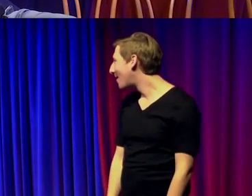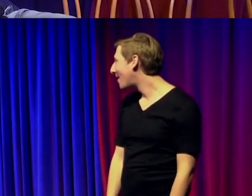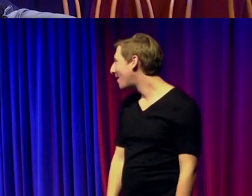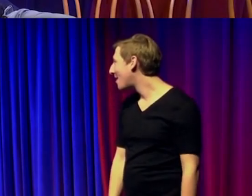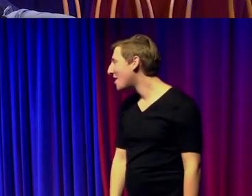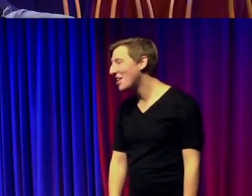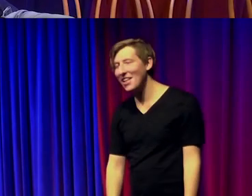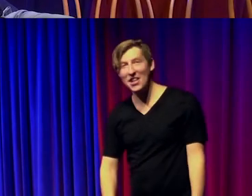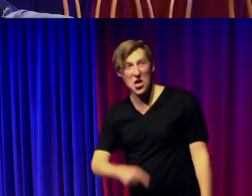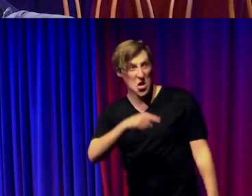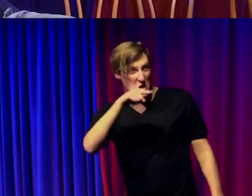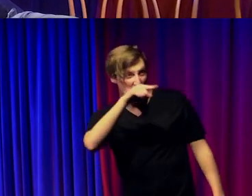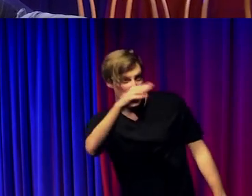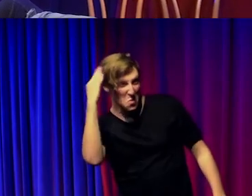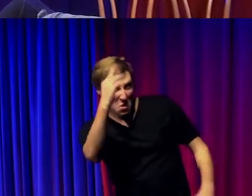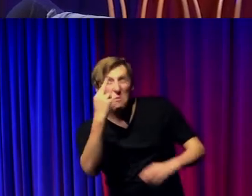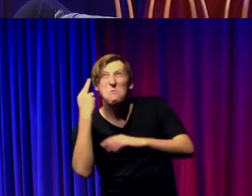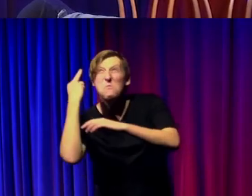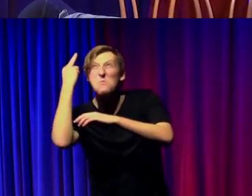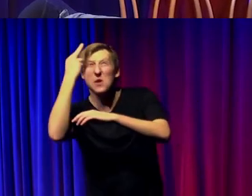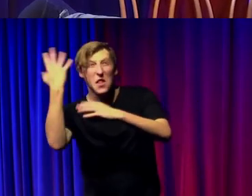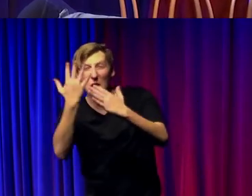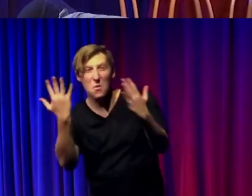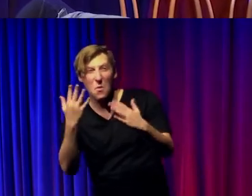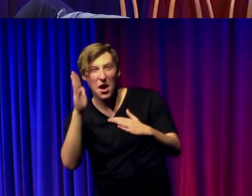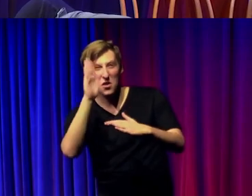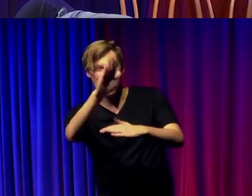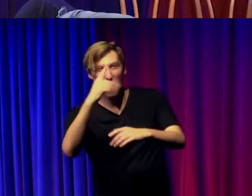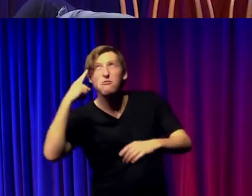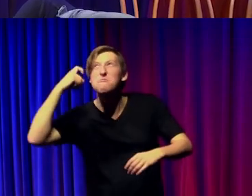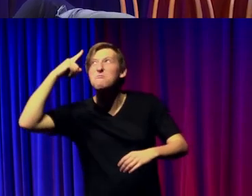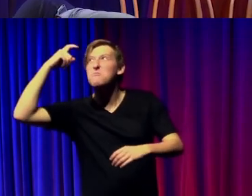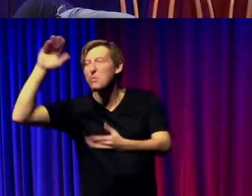And you will realize all your dreams are dead.